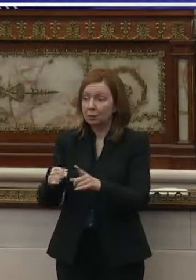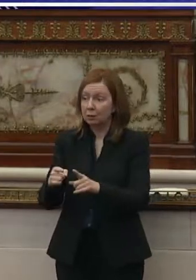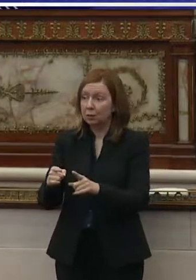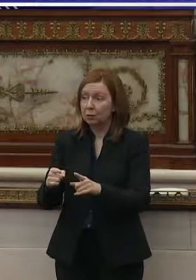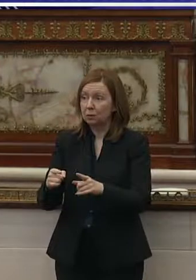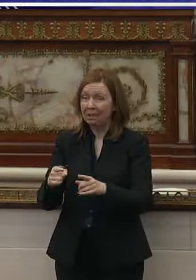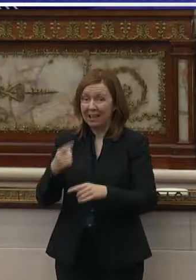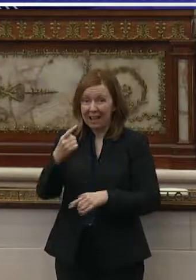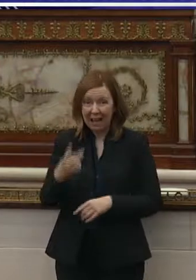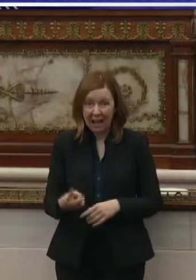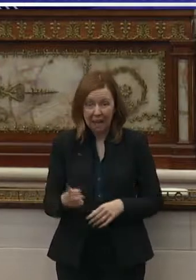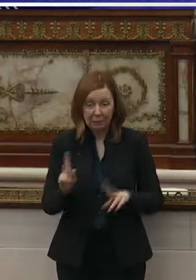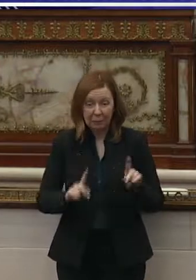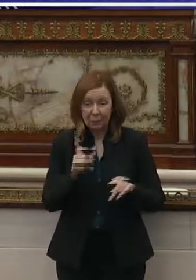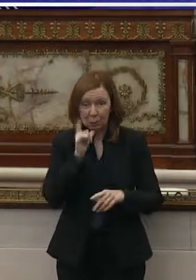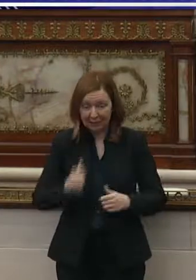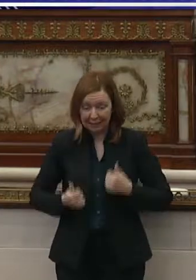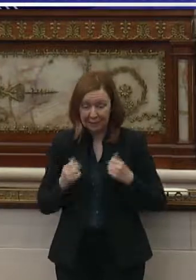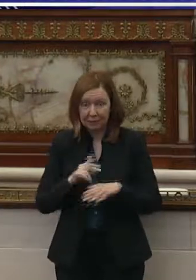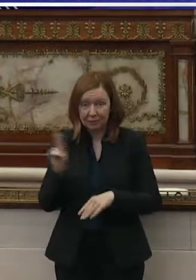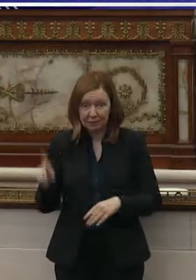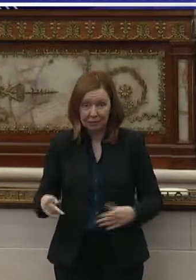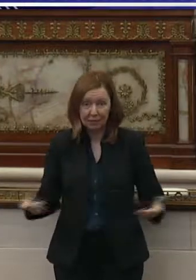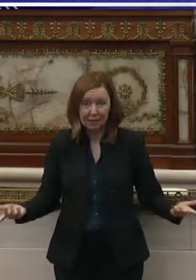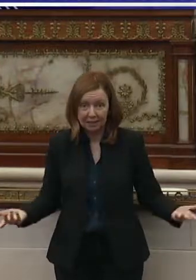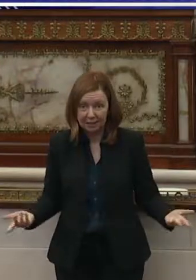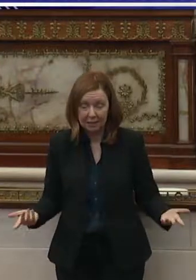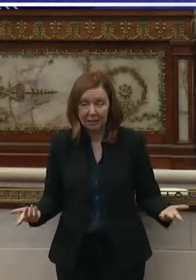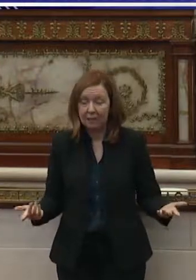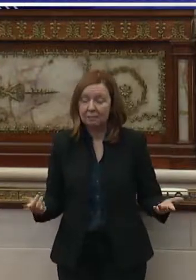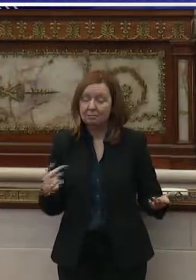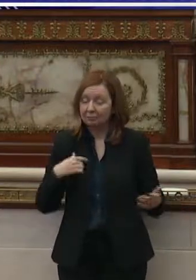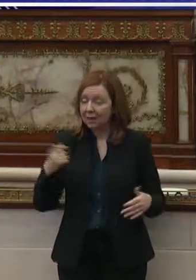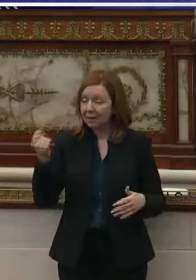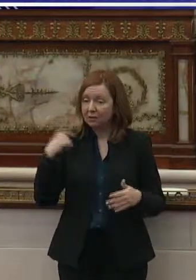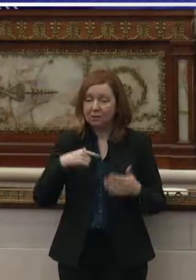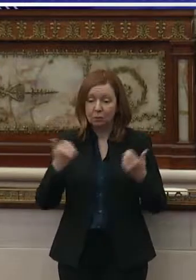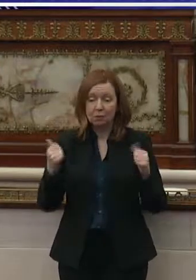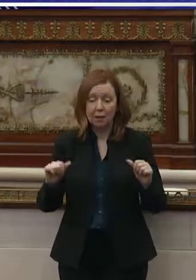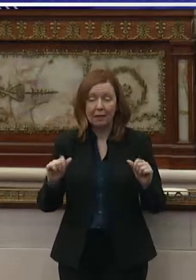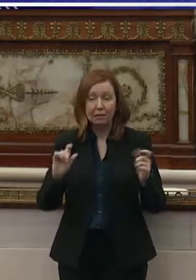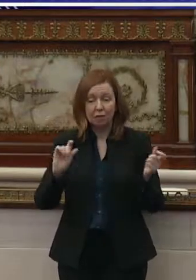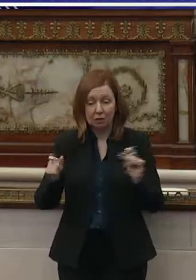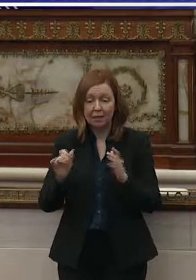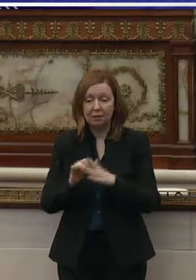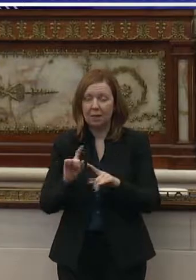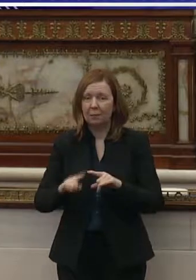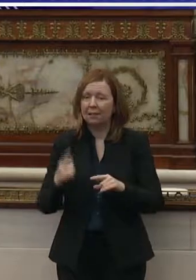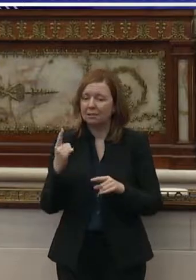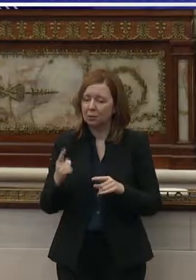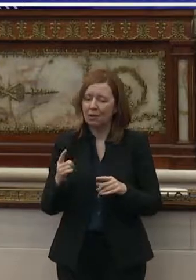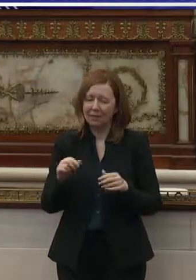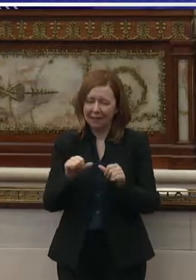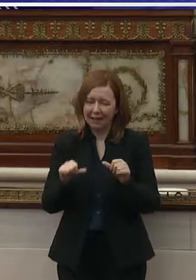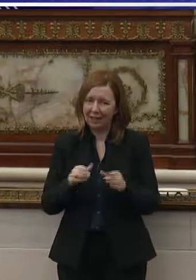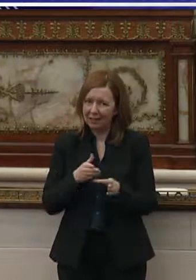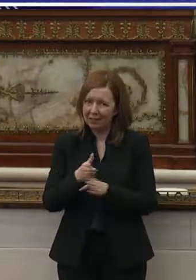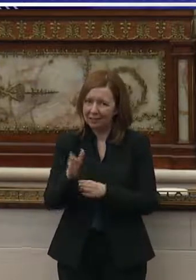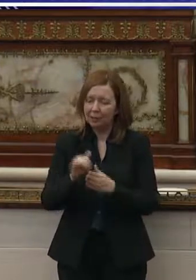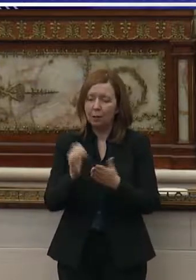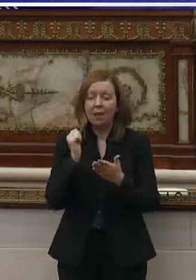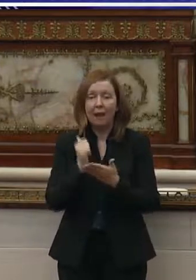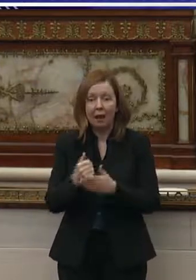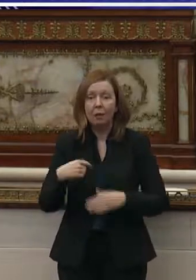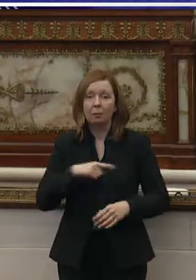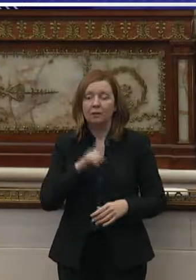barely half of Philadelphia residents? And look, I understand we're trying to change that, but I think it's one of the areas that will